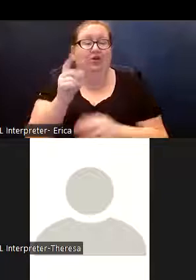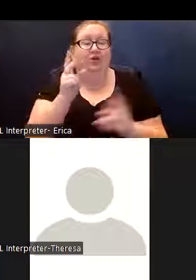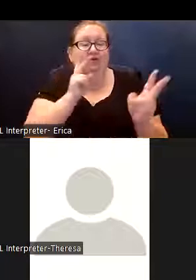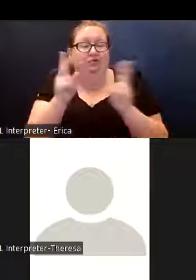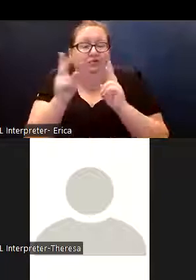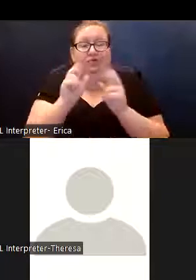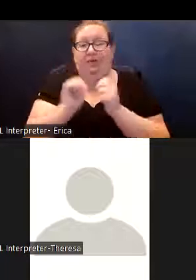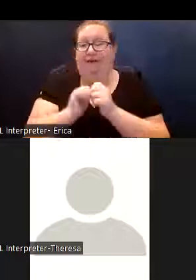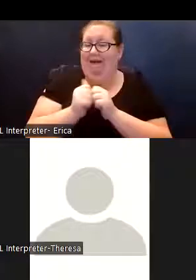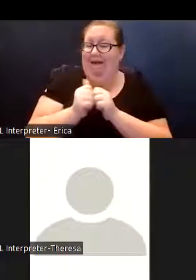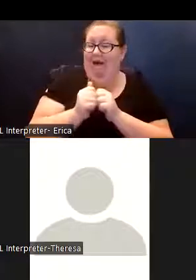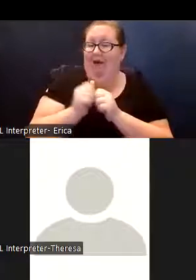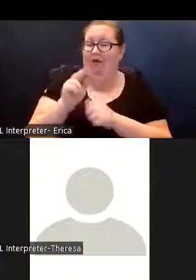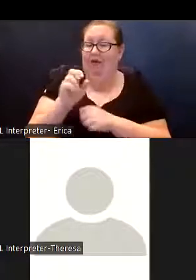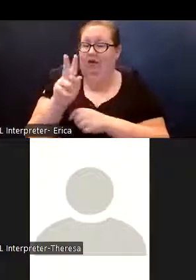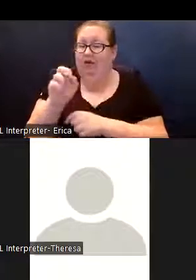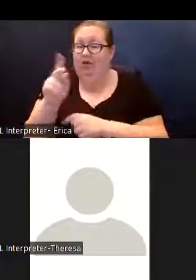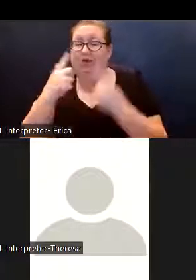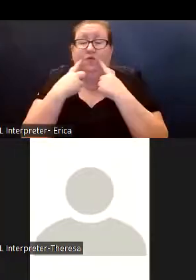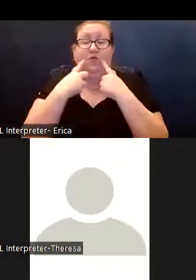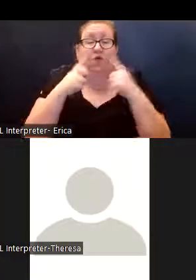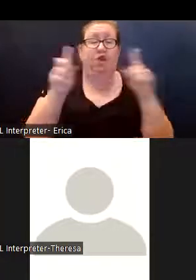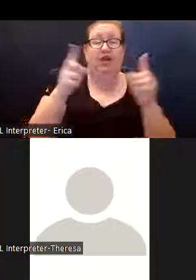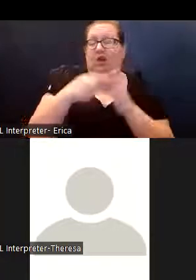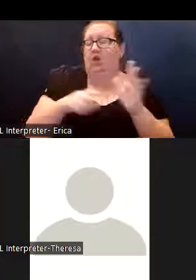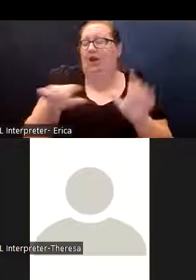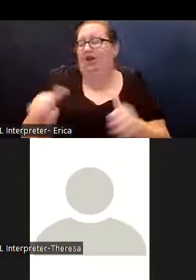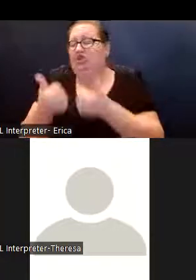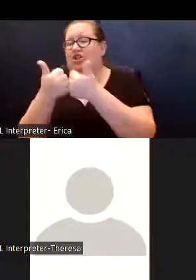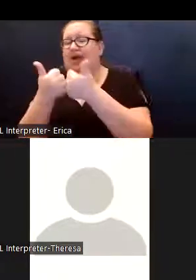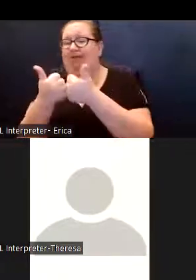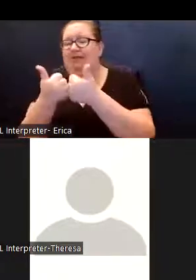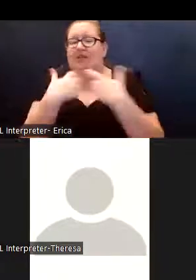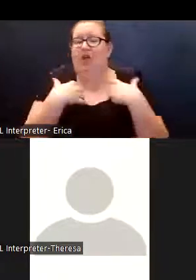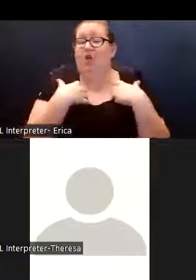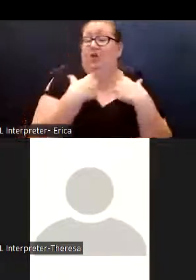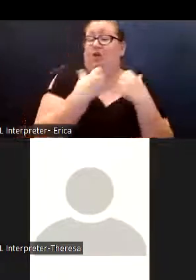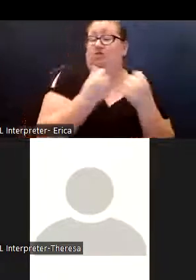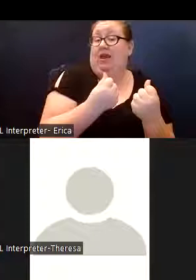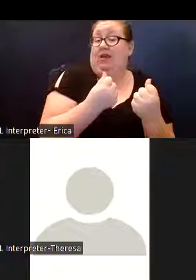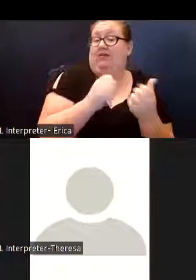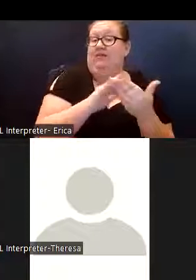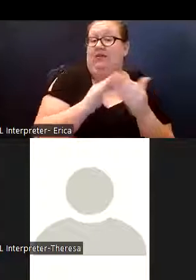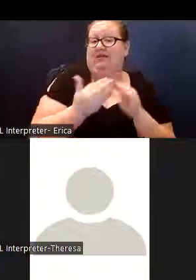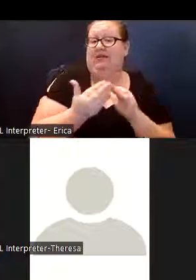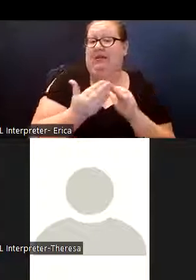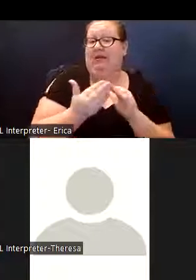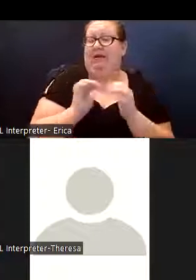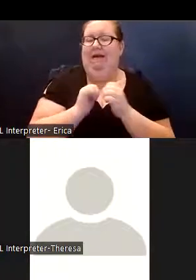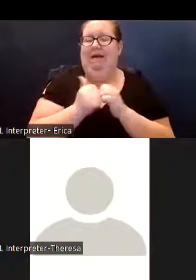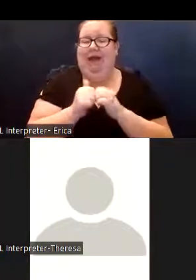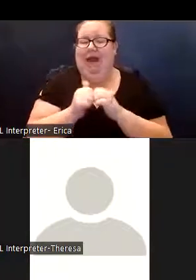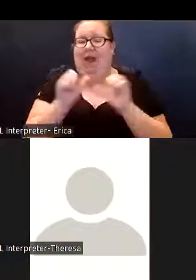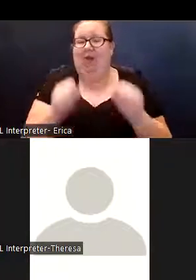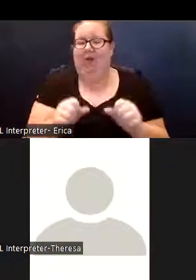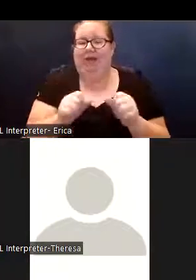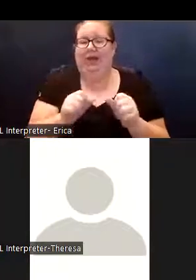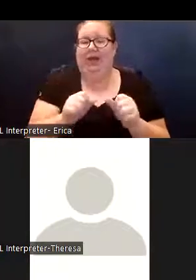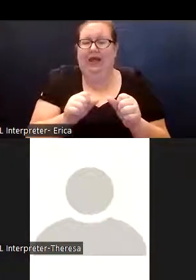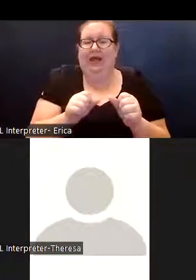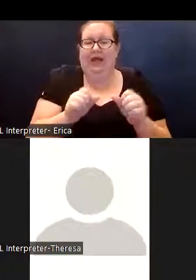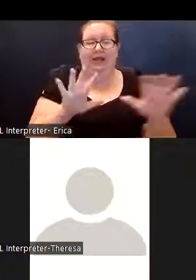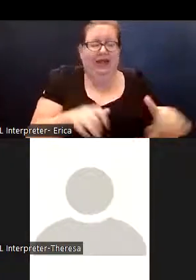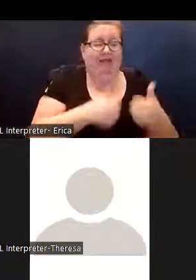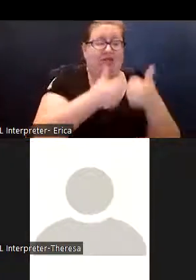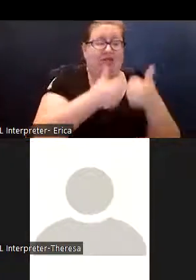actually working for them, like what are some of the challenges, what are some of the strengths of our city, and how we can really convert those